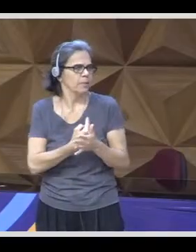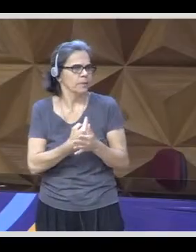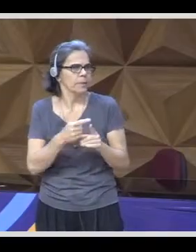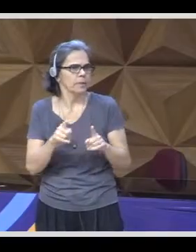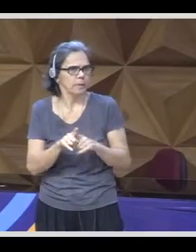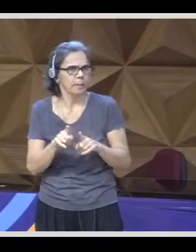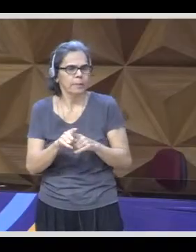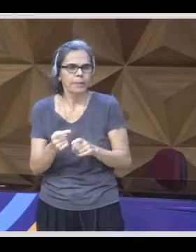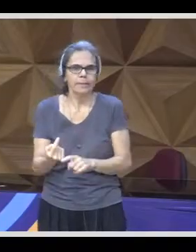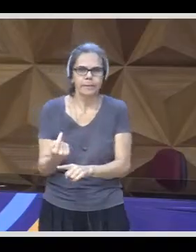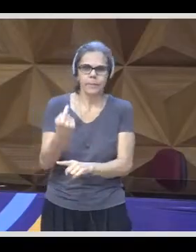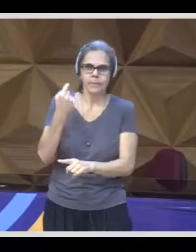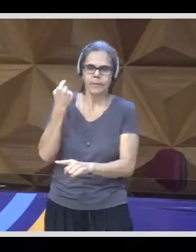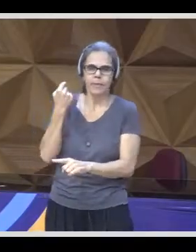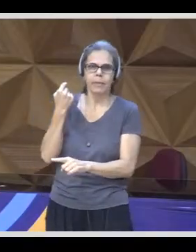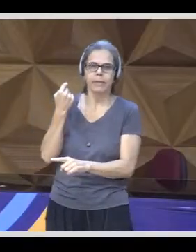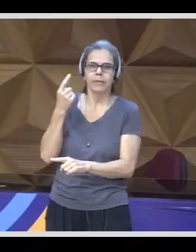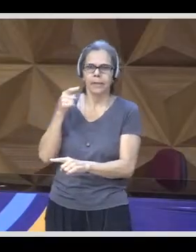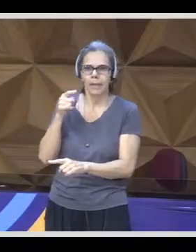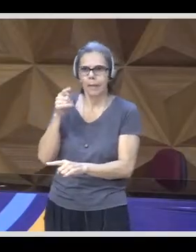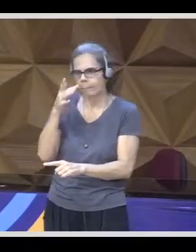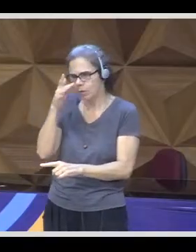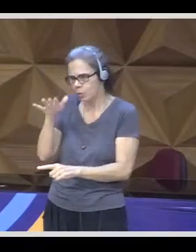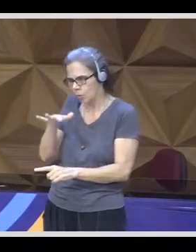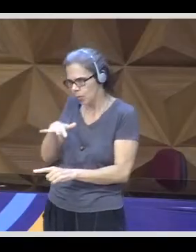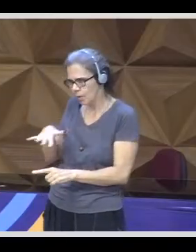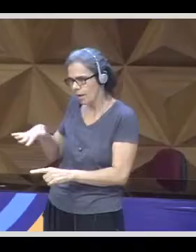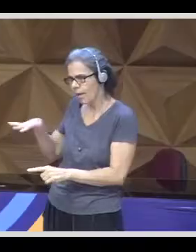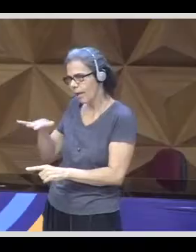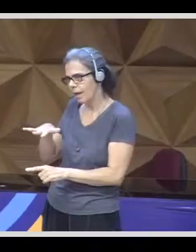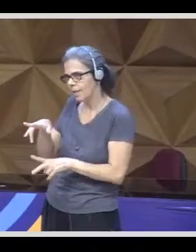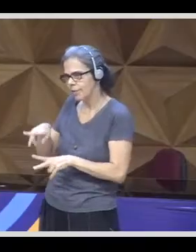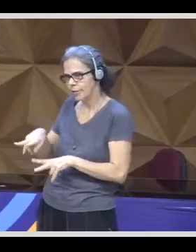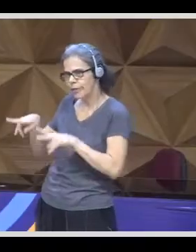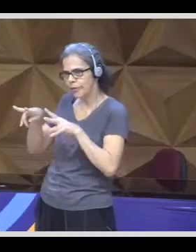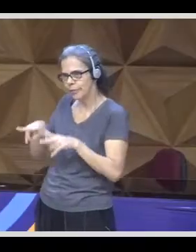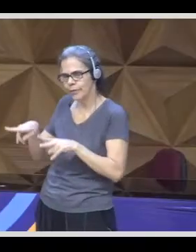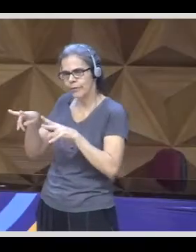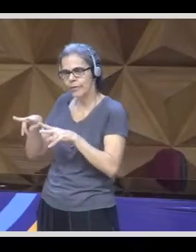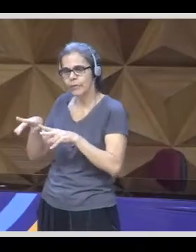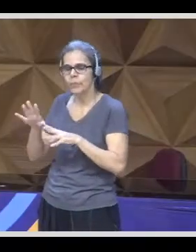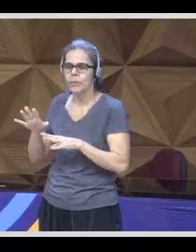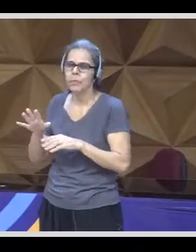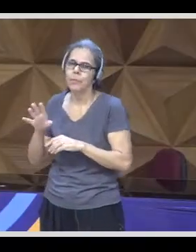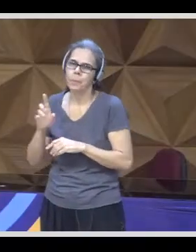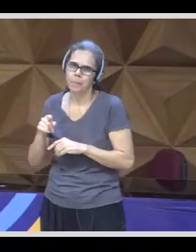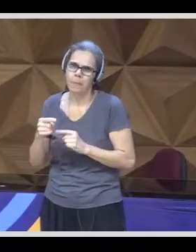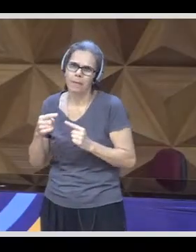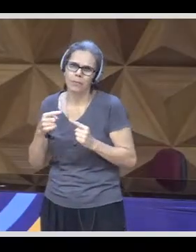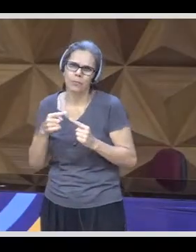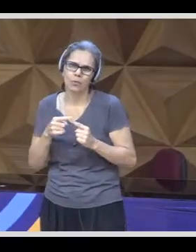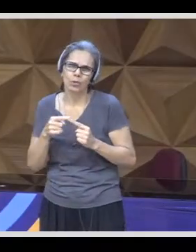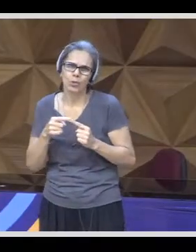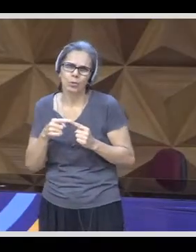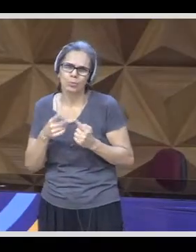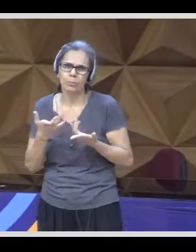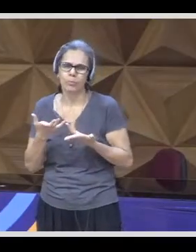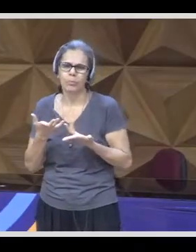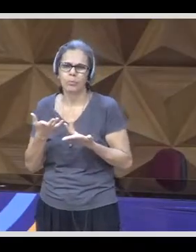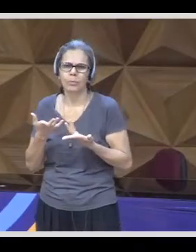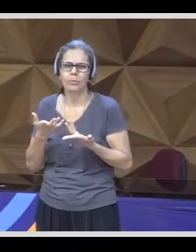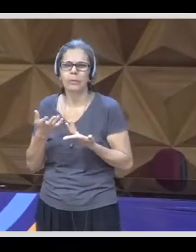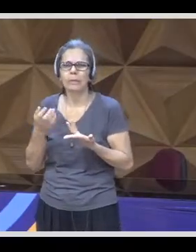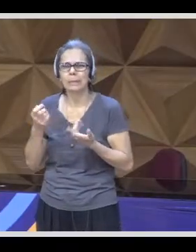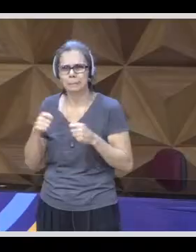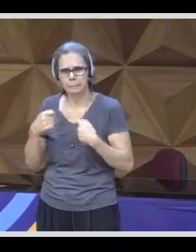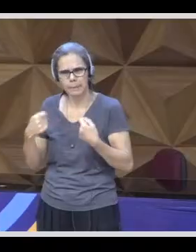It's really a lack of proper knowledge on techniques of visualization that should be used. So I